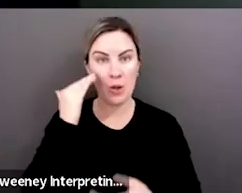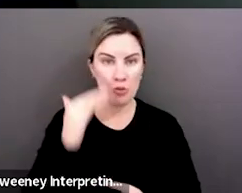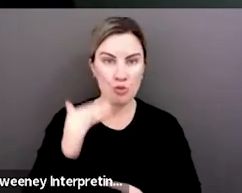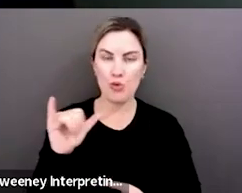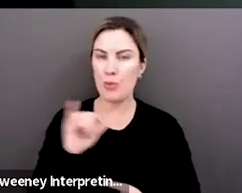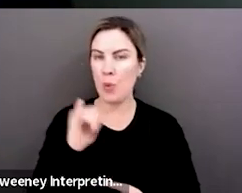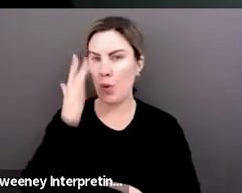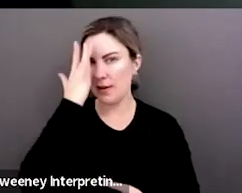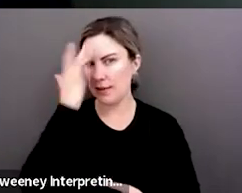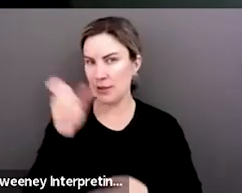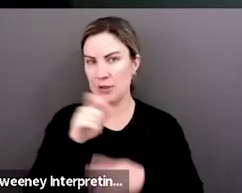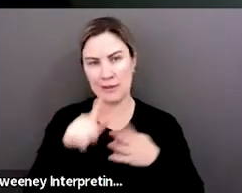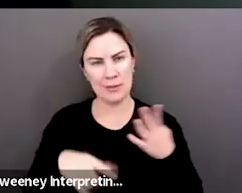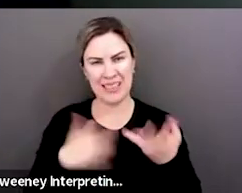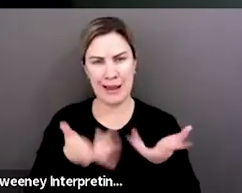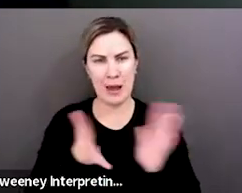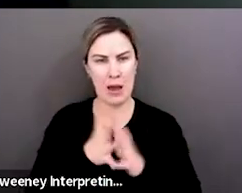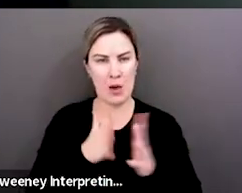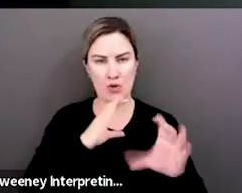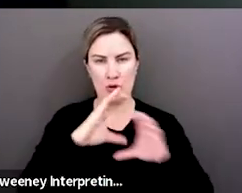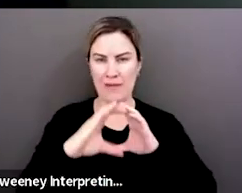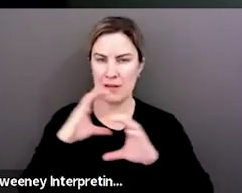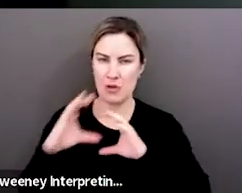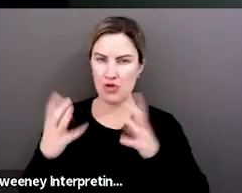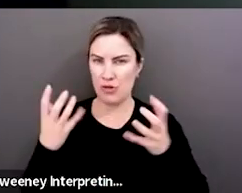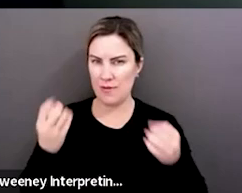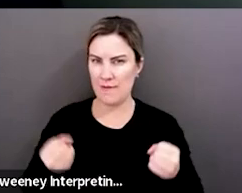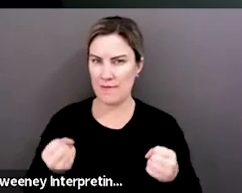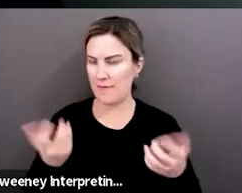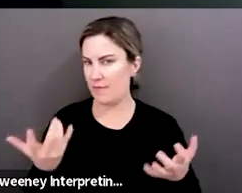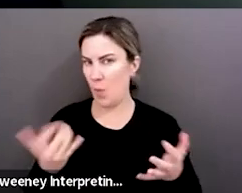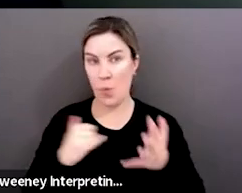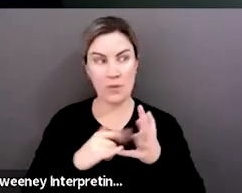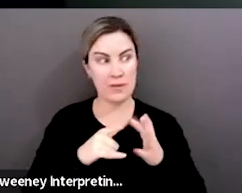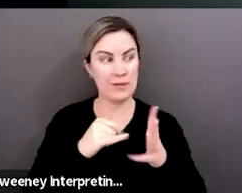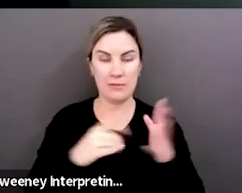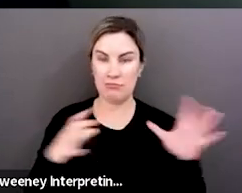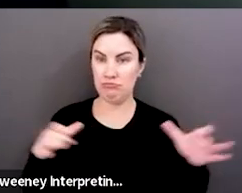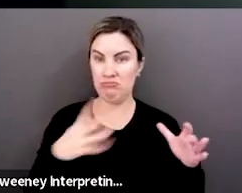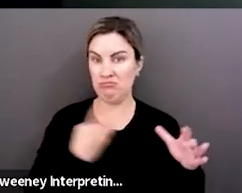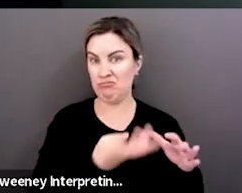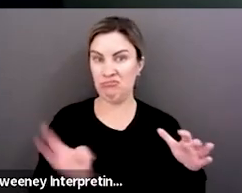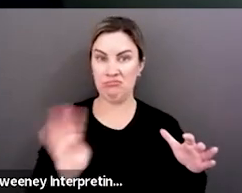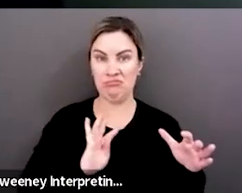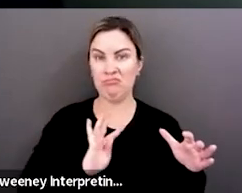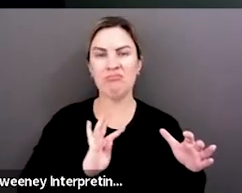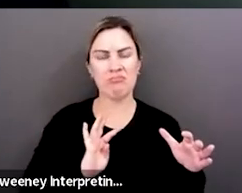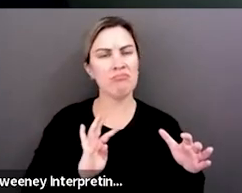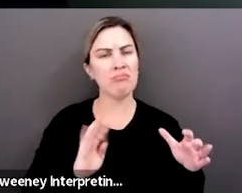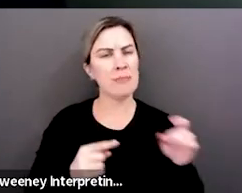intellectual disabilities in the room, somebody from the SES, for example. So that's a really important part of how we